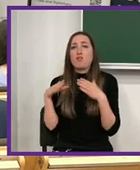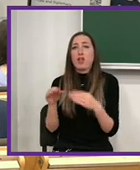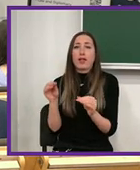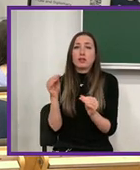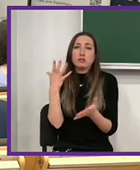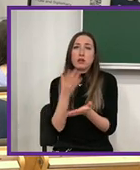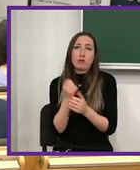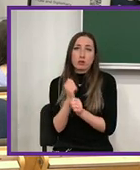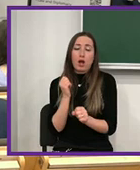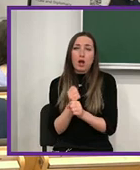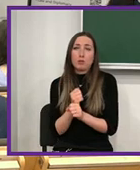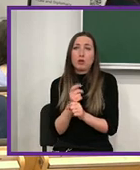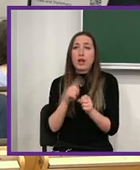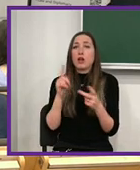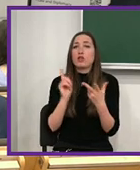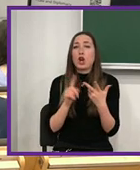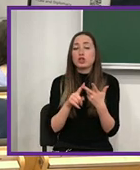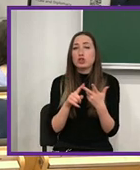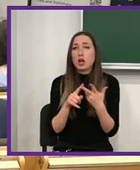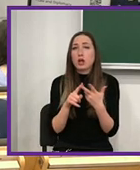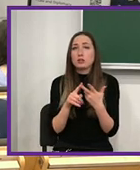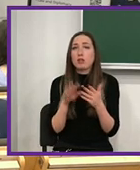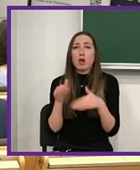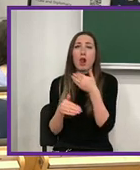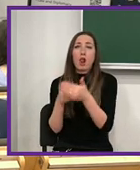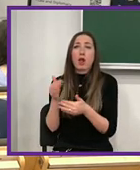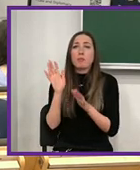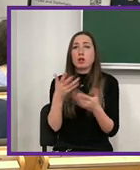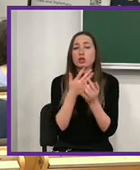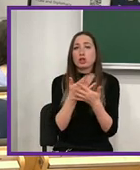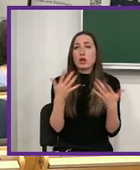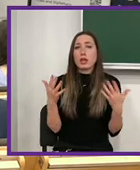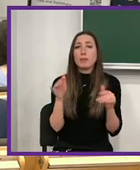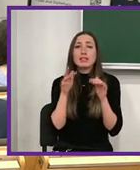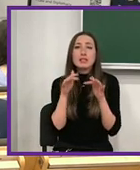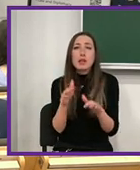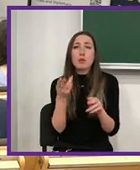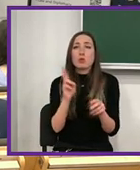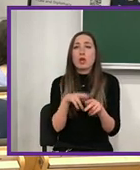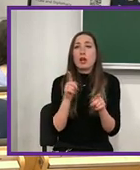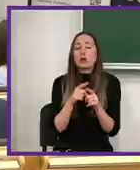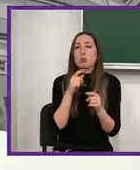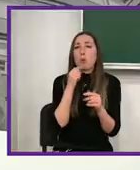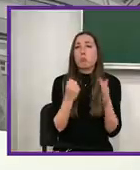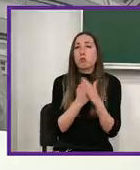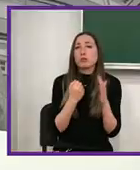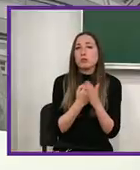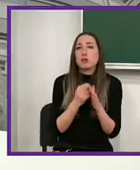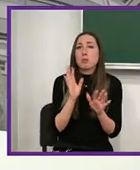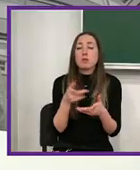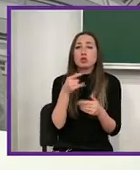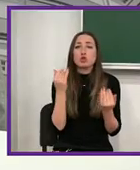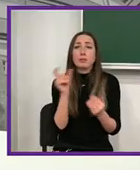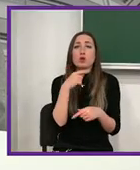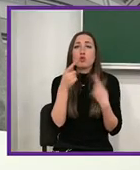remedies, as I'm sure you know and are familiar with. So our focus now will be primarily on the second pillar, on how businesses